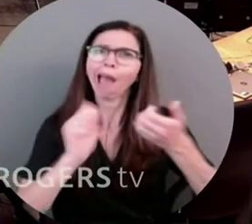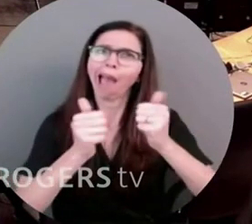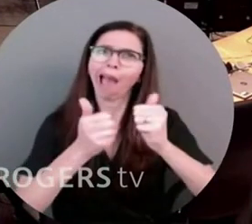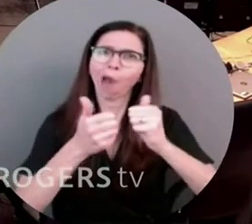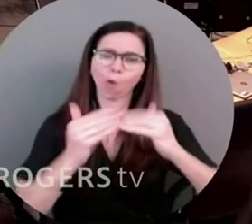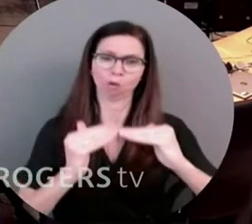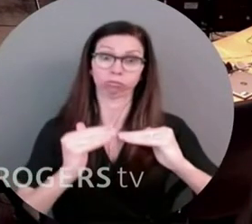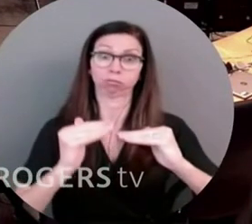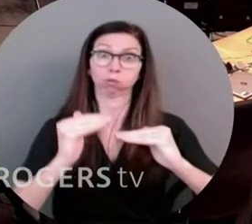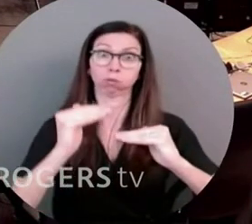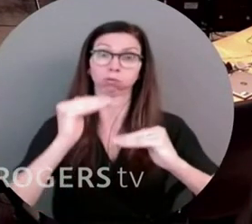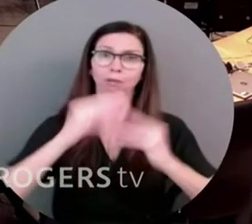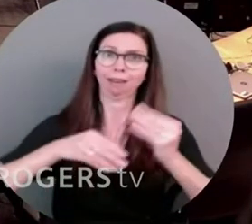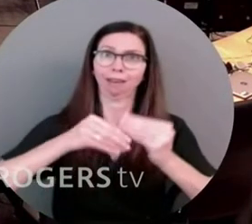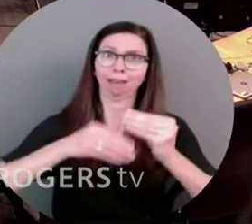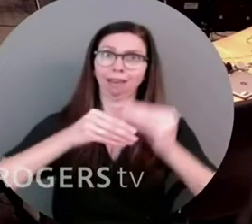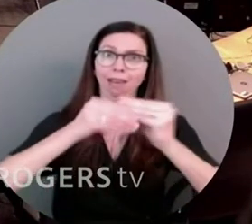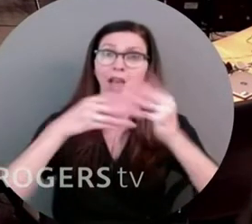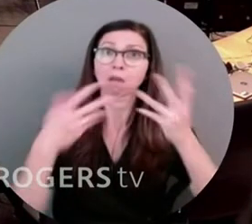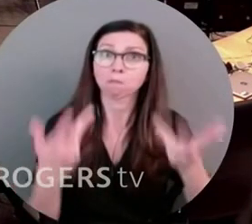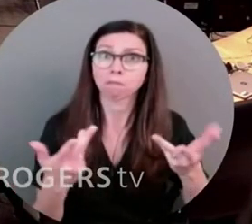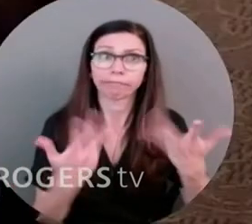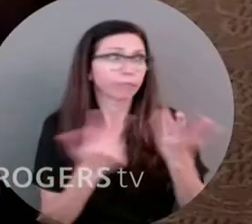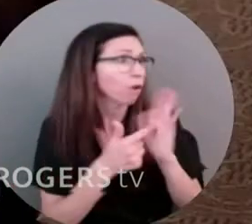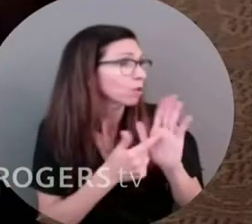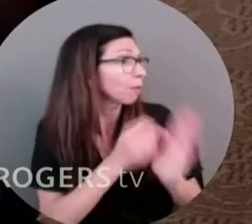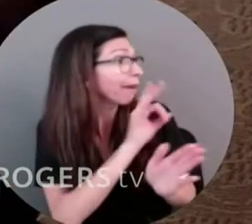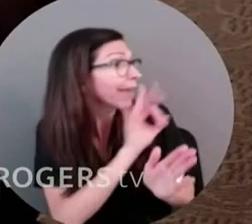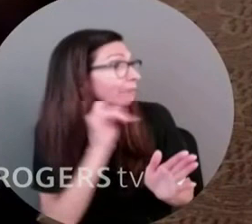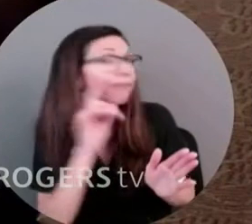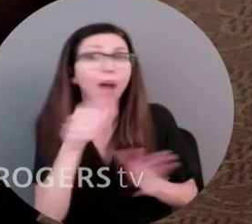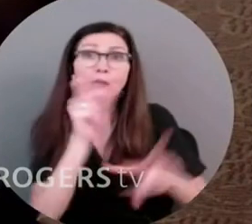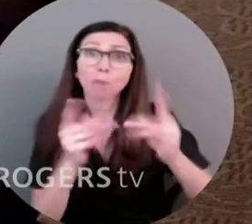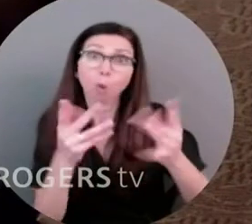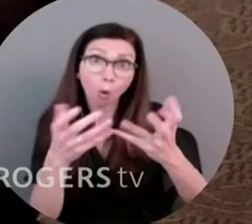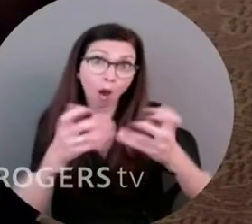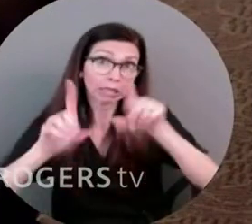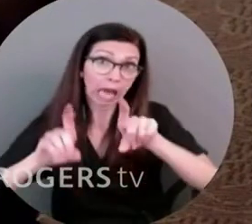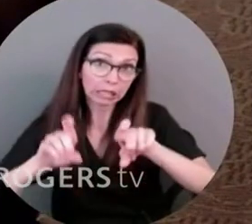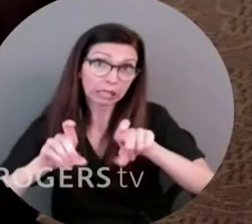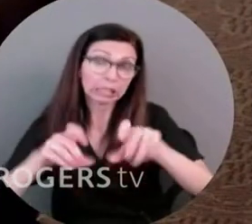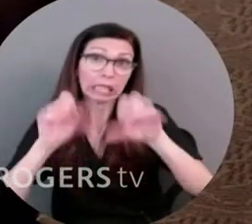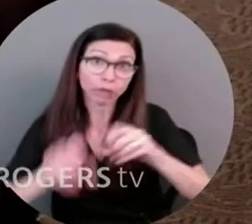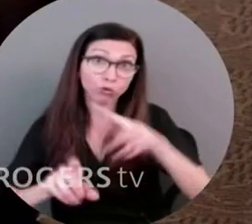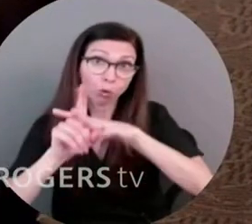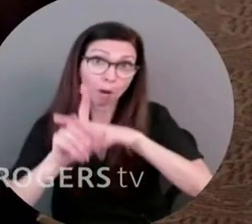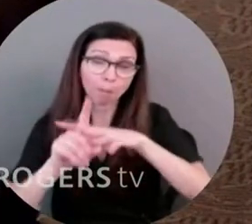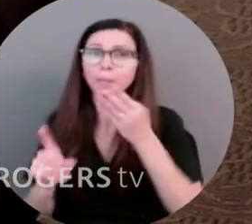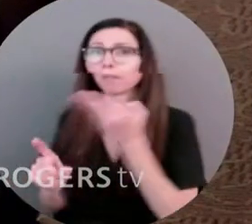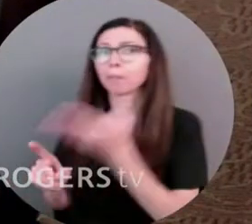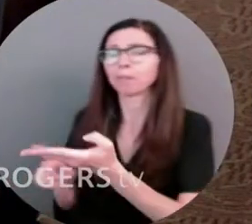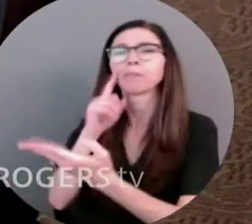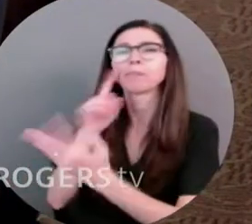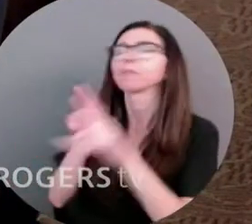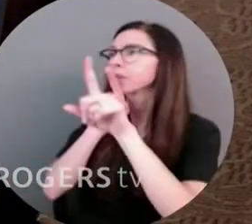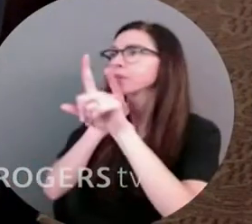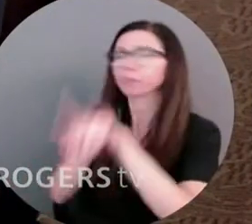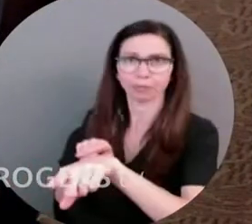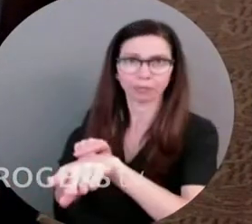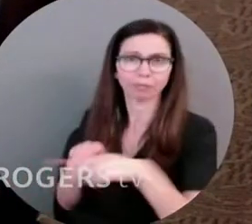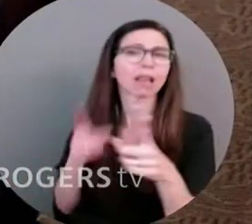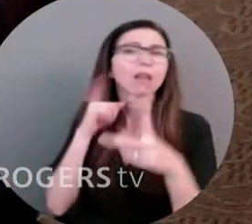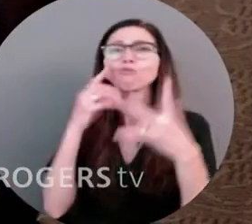beyond saying anyone who wants a test can show up and get tested? Yes, those numbers don't tell the whole story. There are some